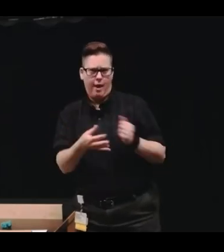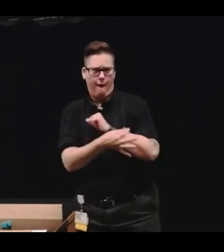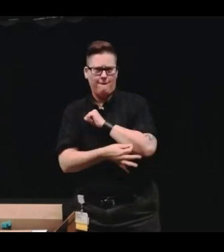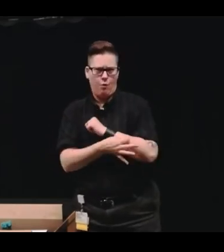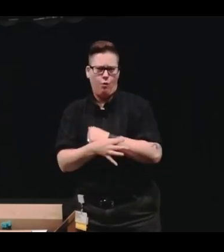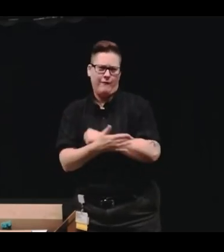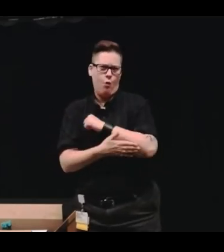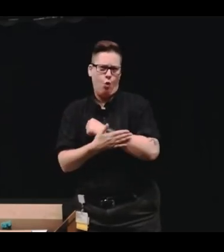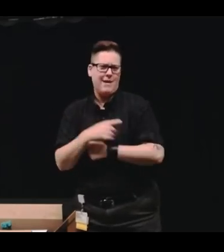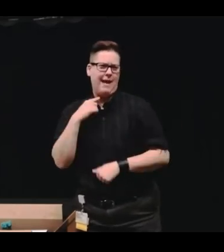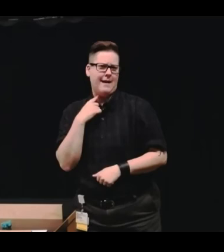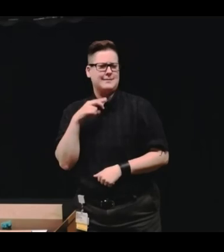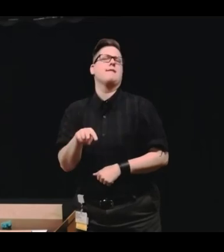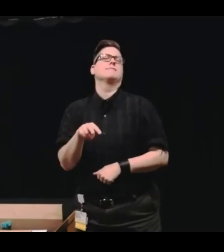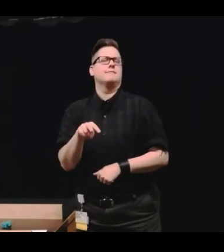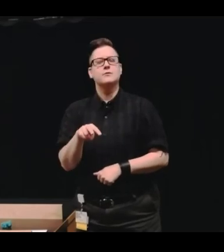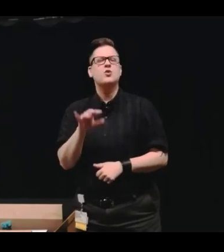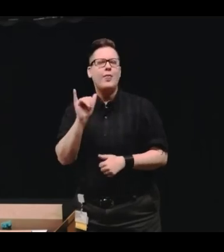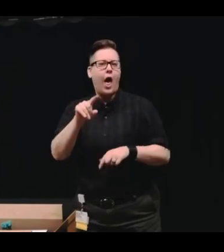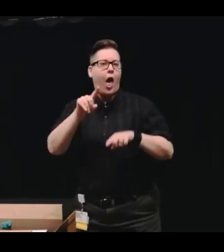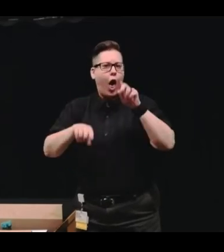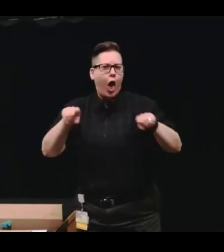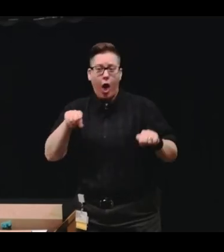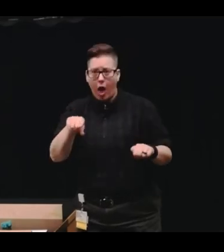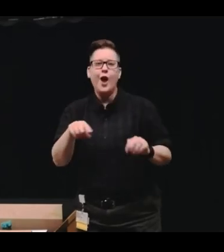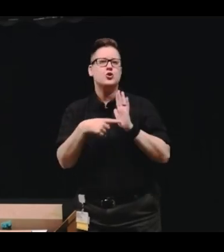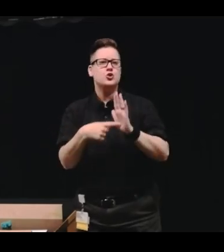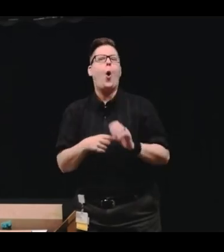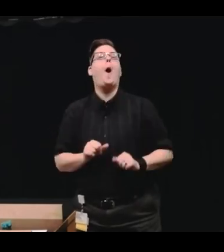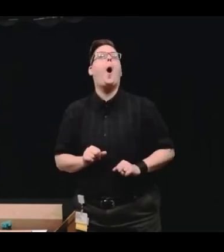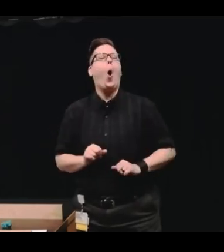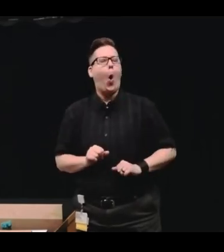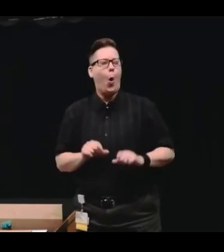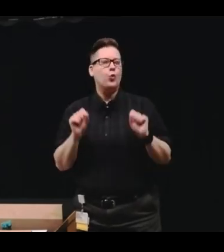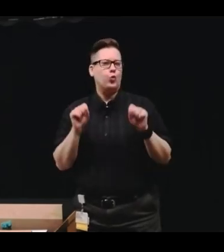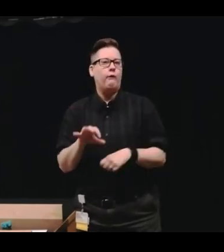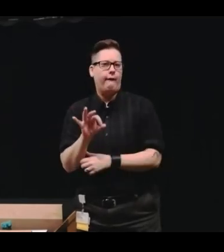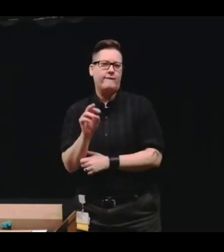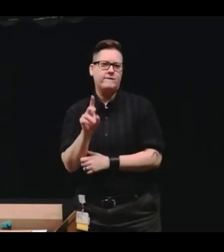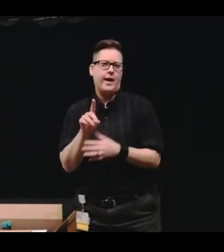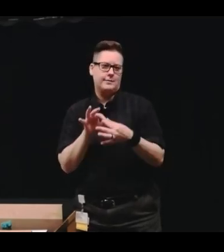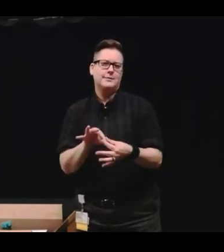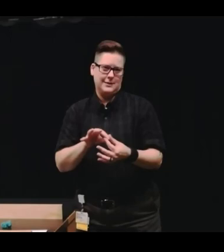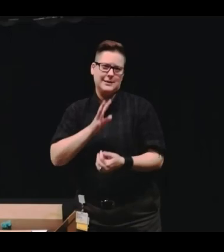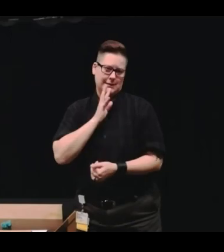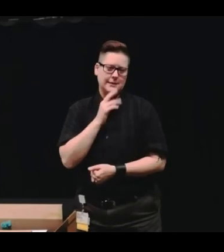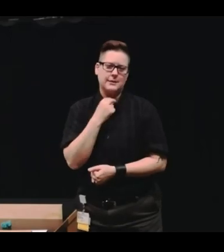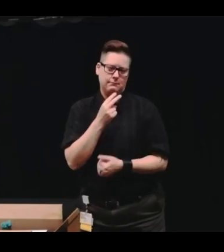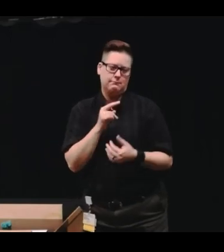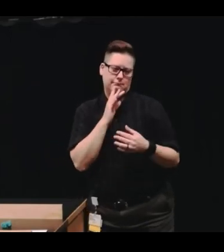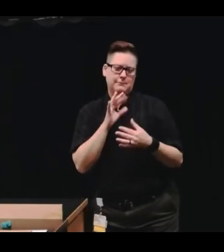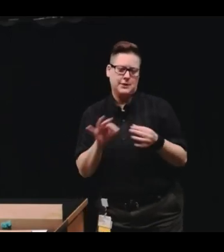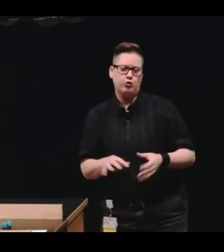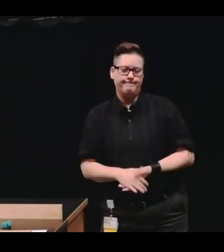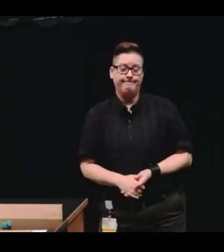of variability and distractibility are some of the signs that one can use to make a diagnosis of a functional speech